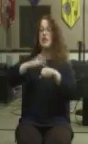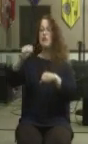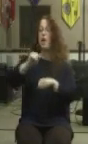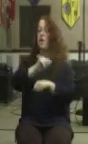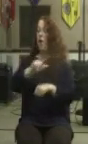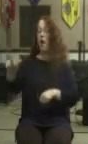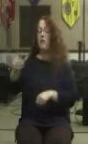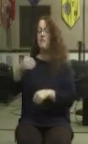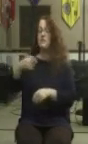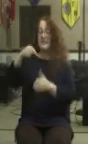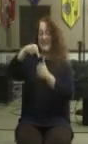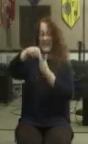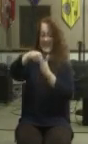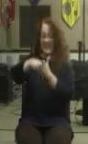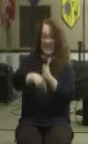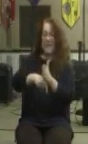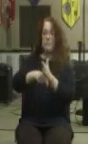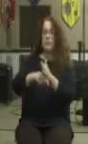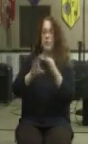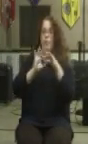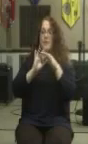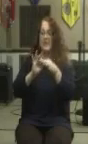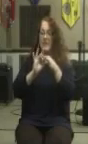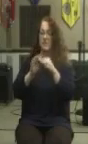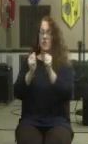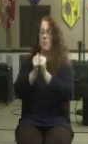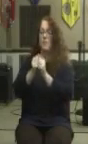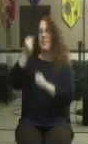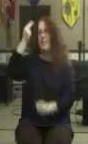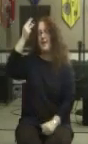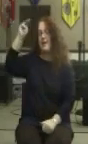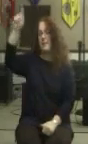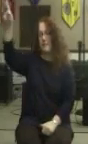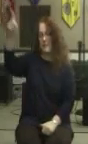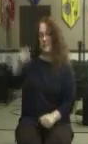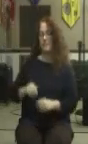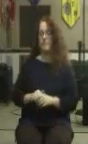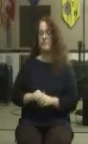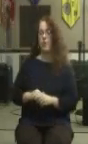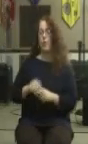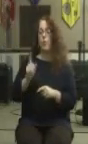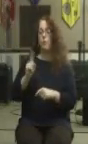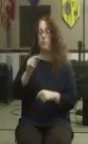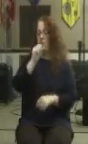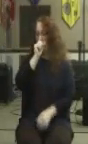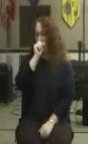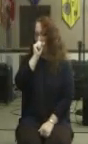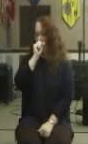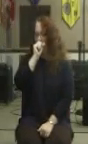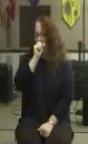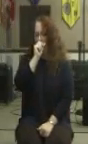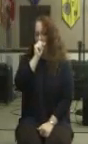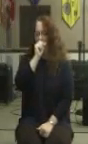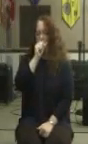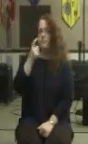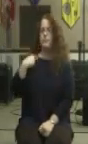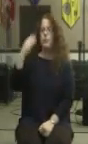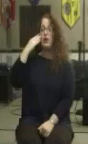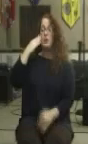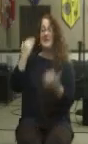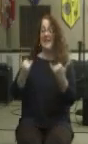of us to come to a deeper relationship with Him. Where you know Him now can be